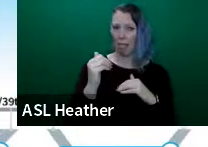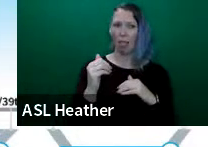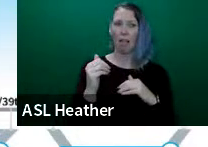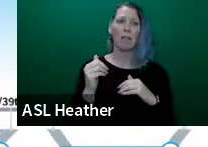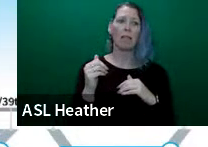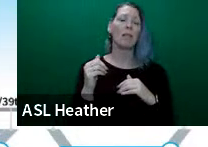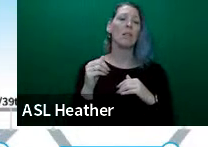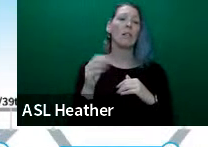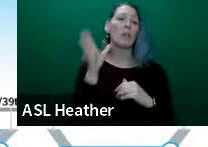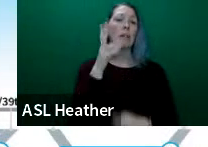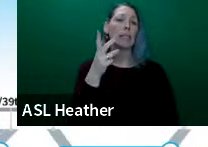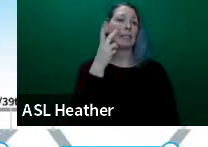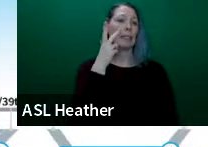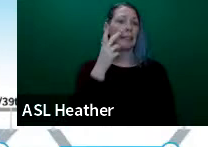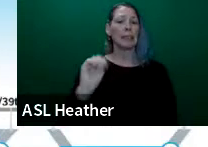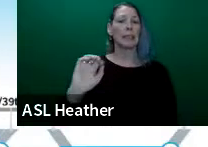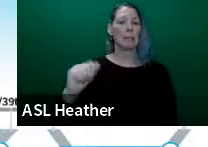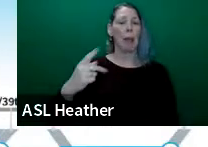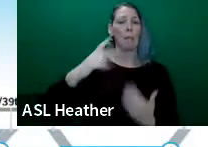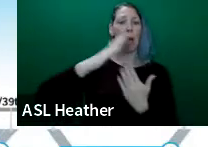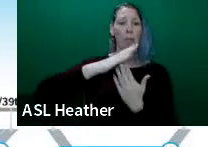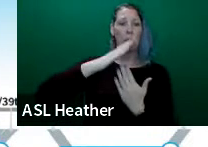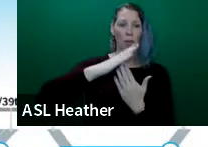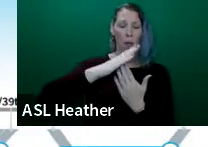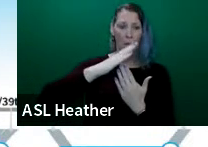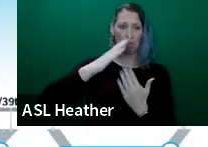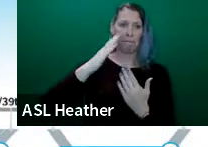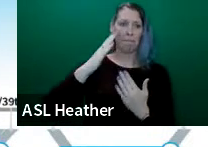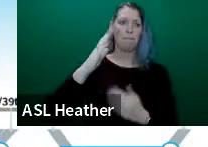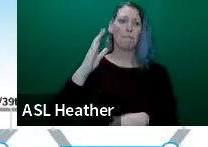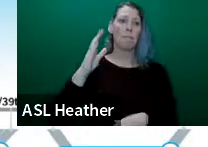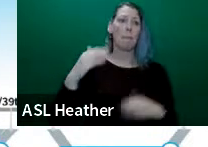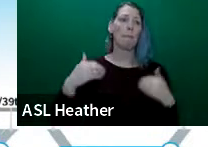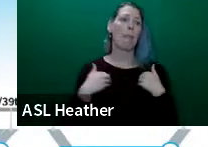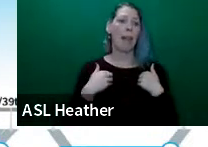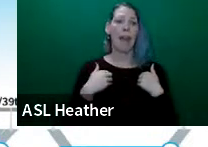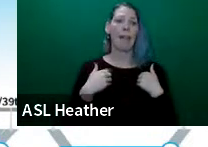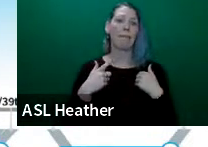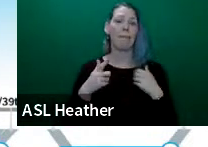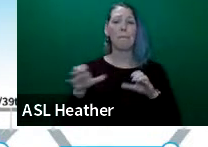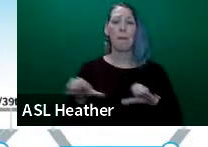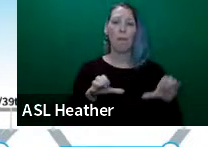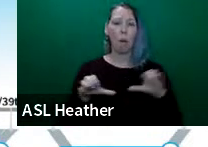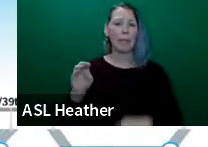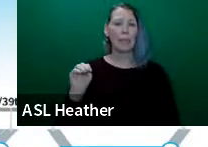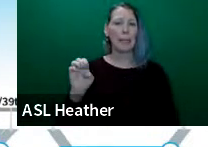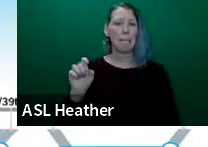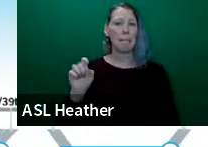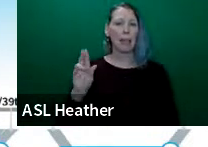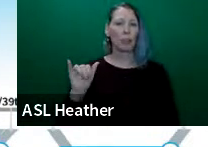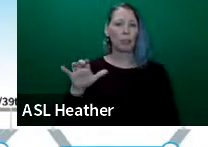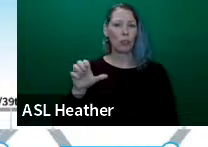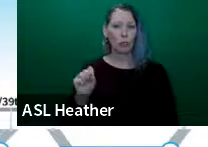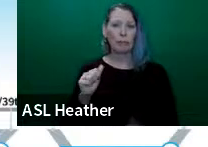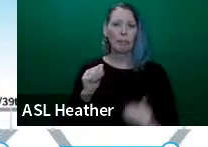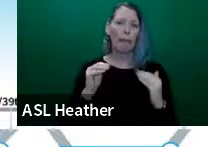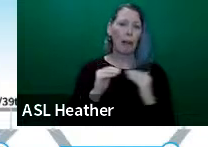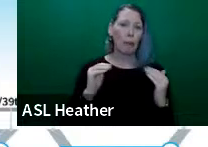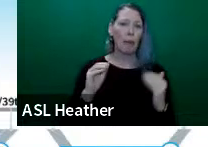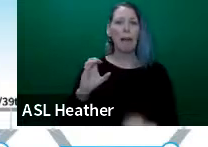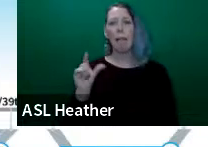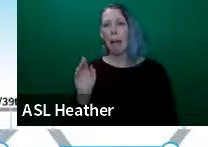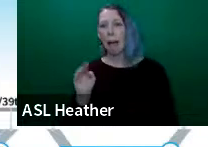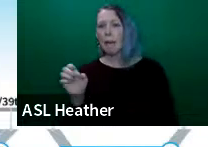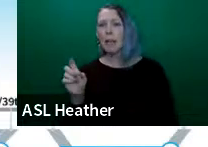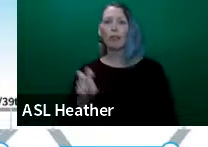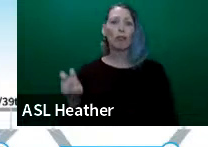You can kind of see the map on the top. We then have kind of performance metrics, sort of for equity, climate. We have a